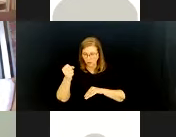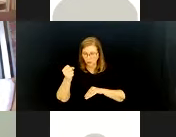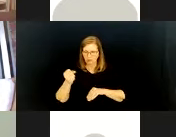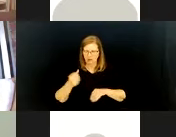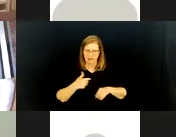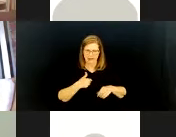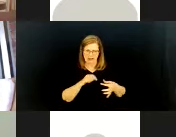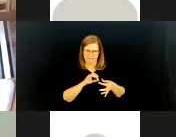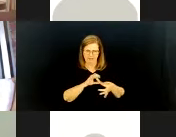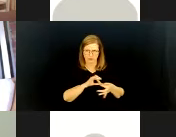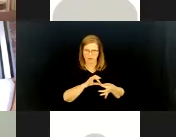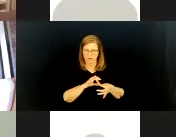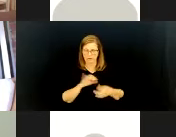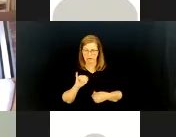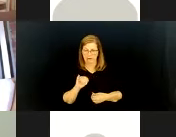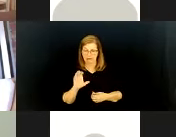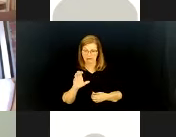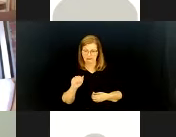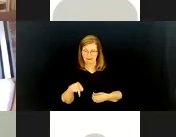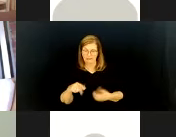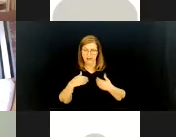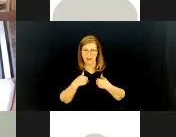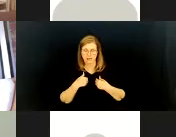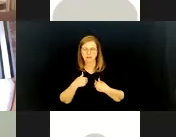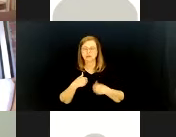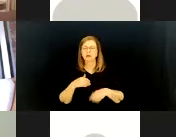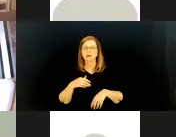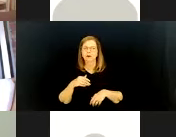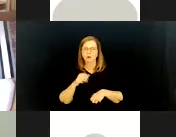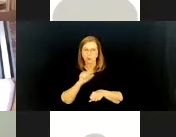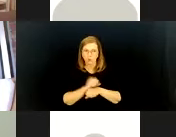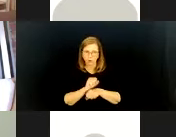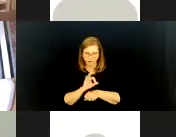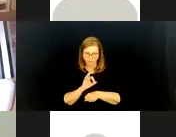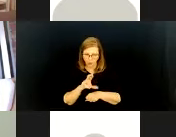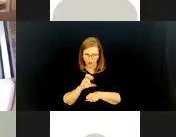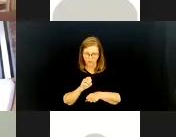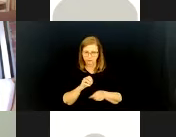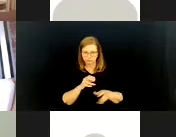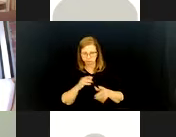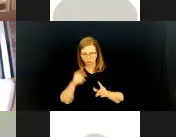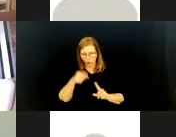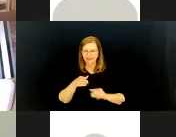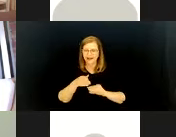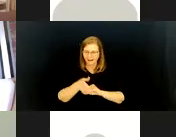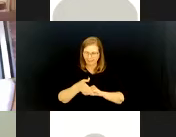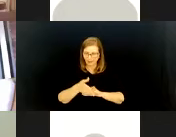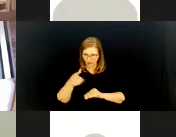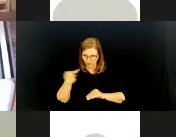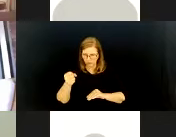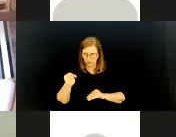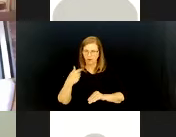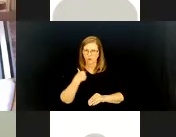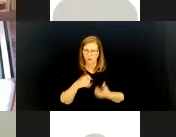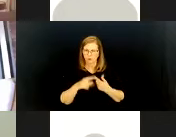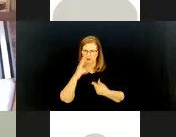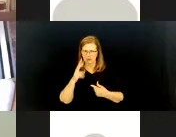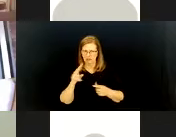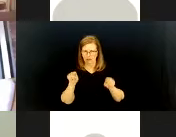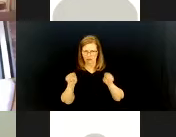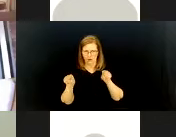mentioned that the ICAP has post-secondary and workforce goals. So we do want to see alignment with